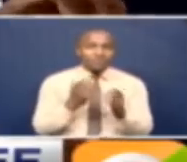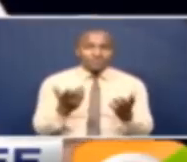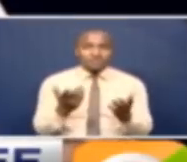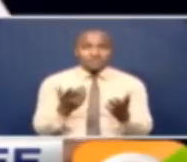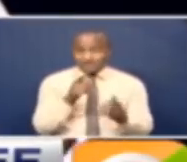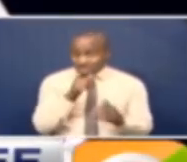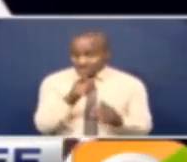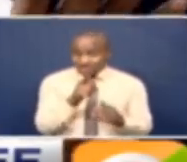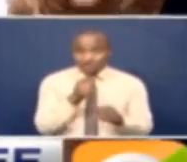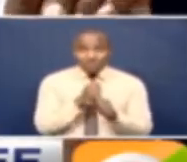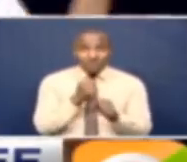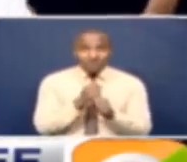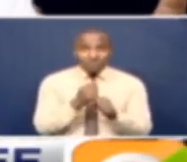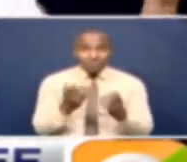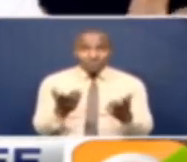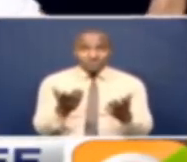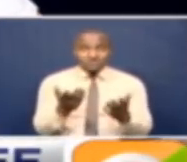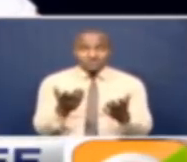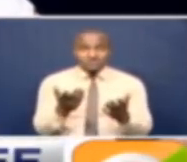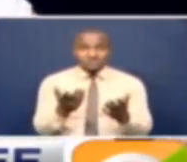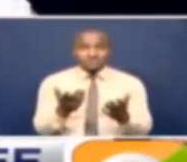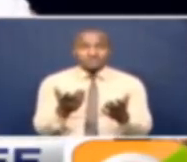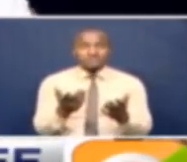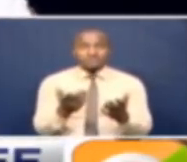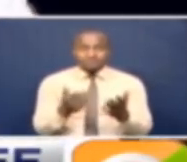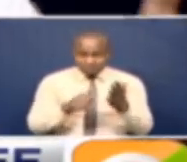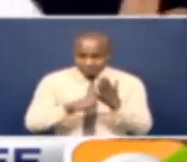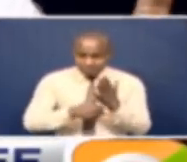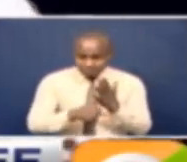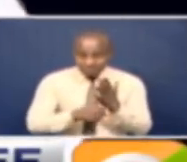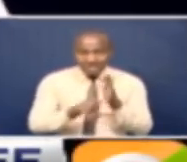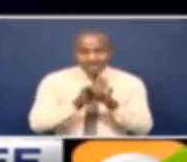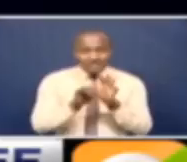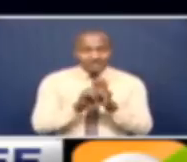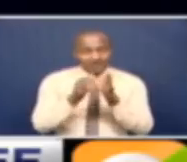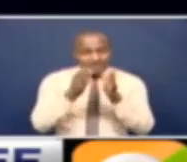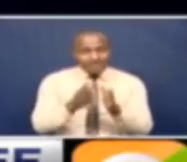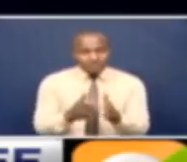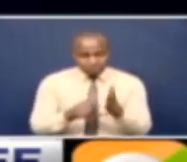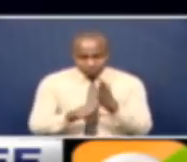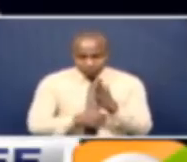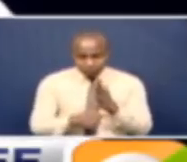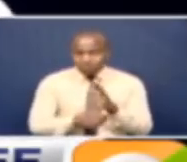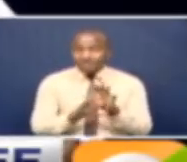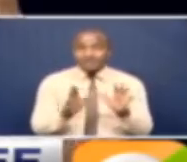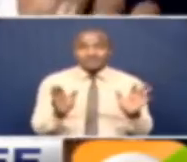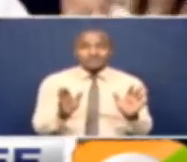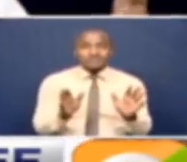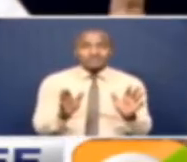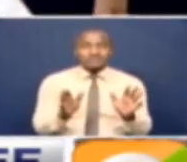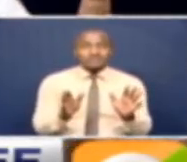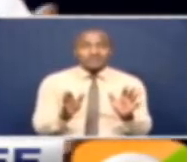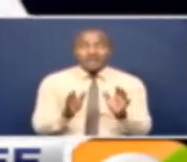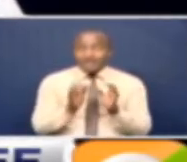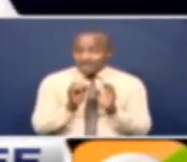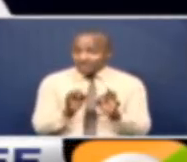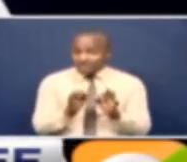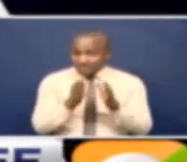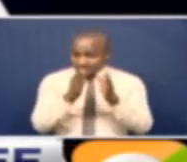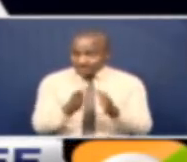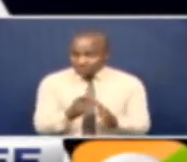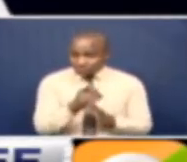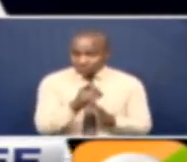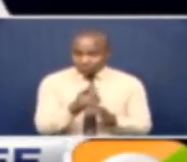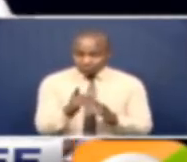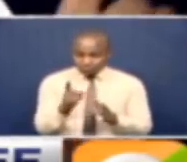system was all about is identifying a voter through a biometric system. Mm-hmm. Now, in the event that that KIMP